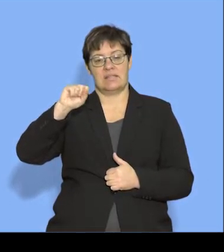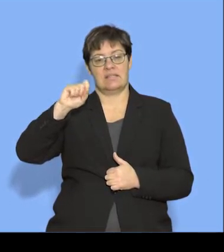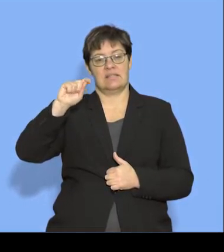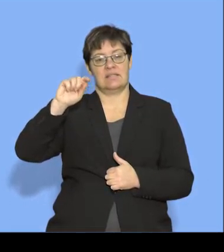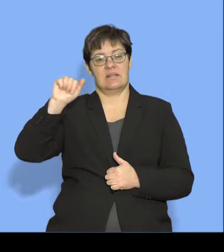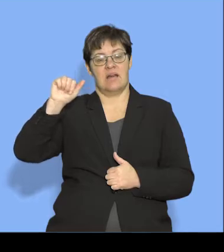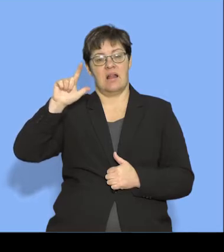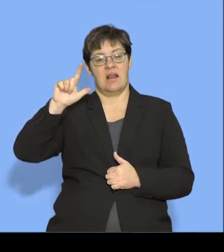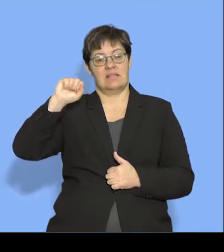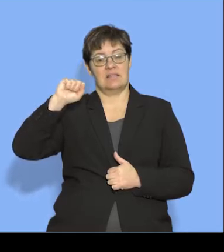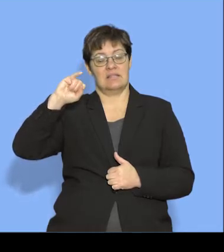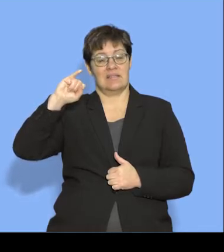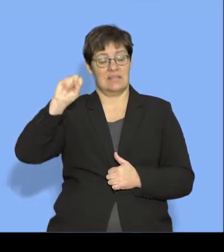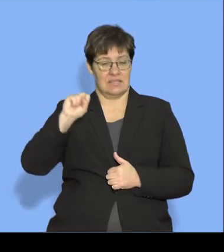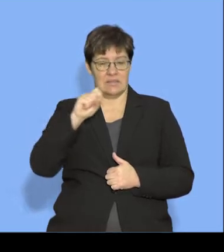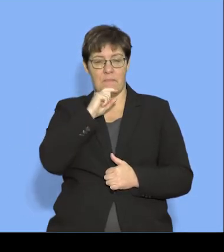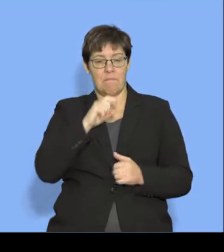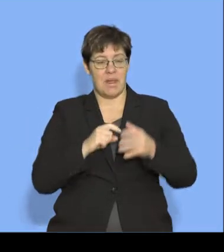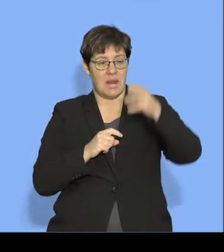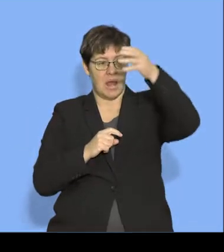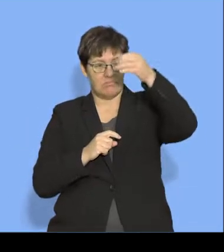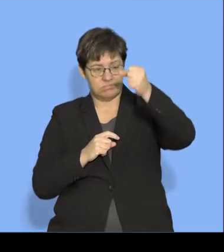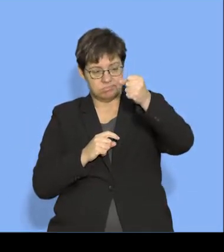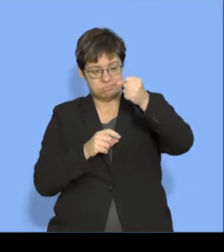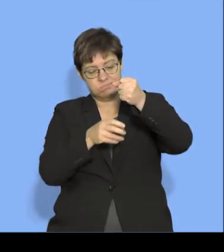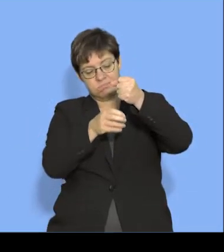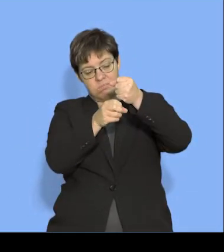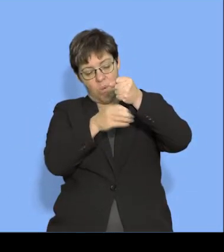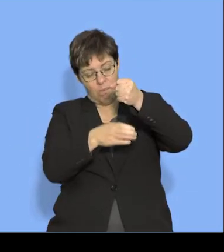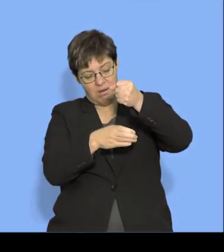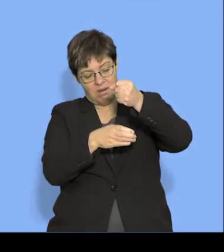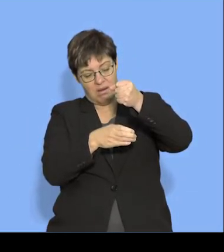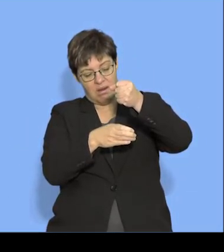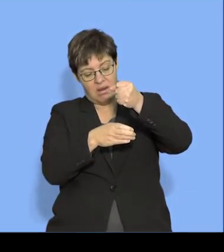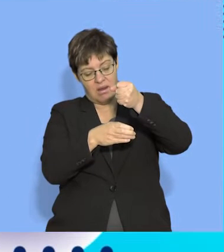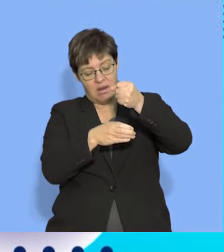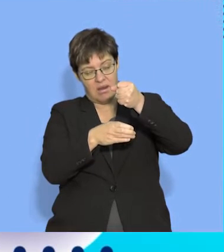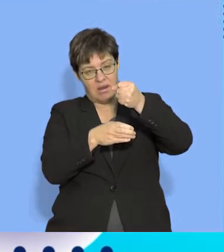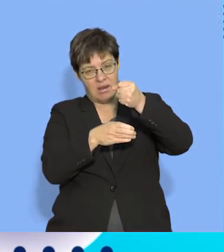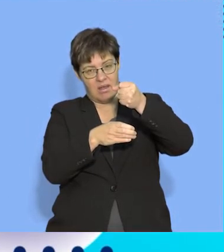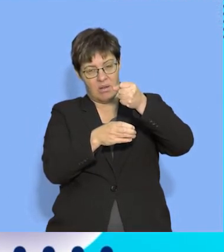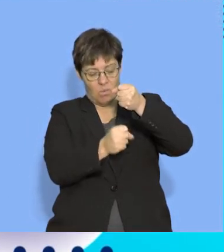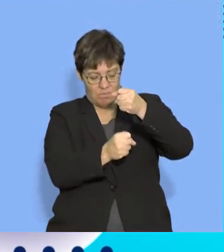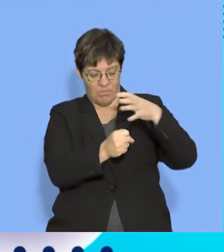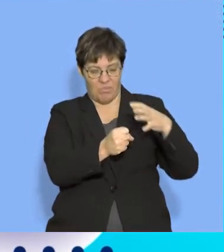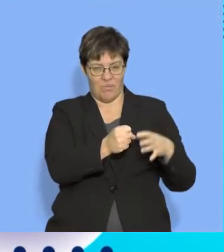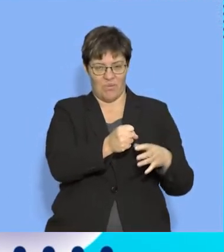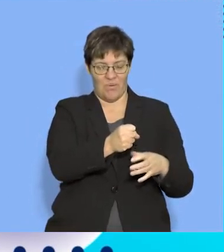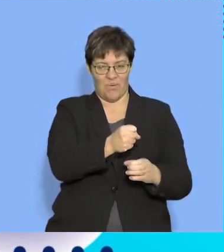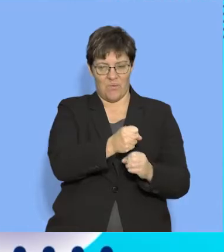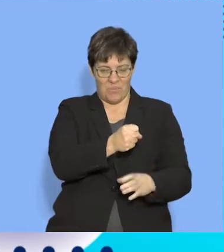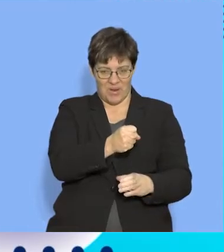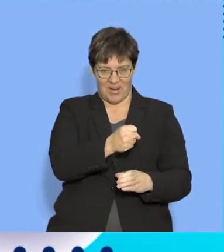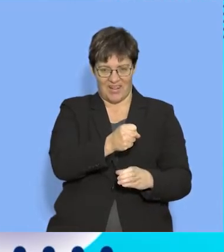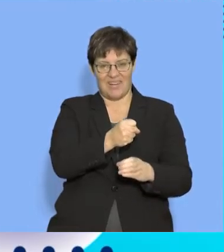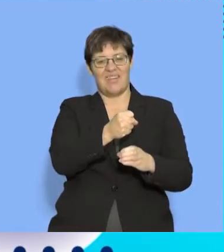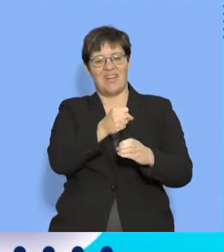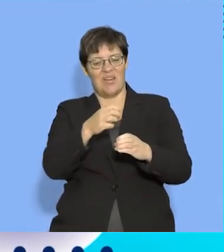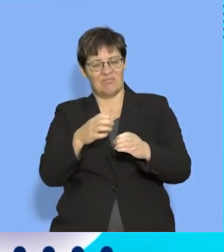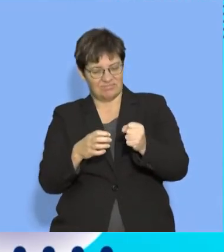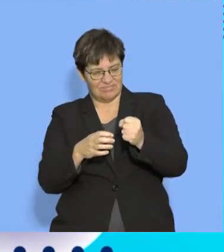that again refers to the contraction of the muscles along the digestive system, pushing food along. And if you